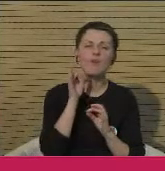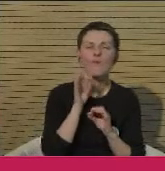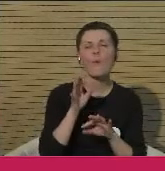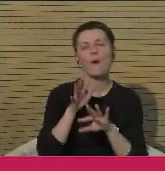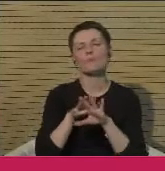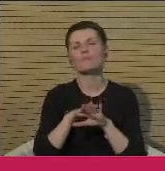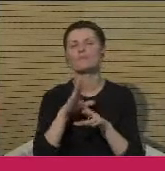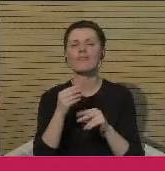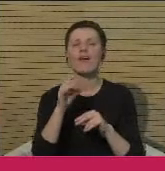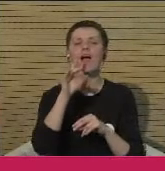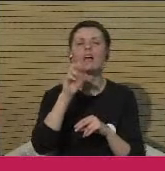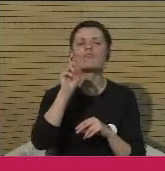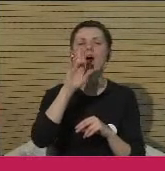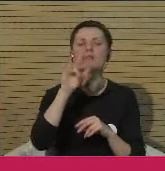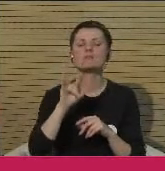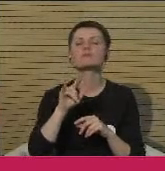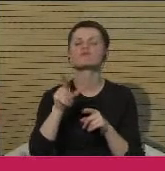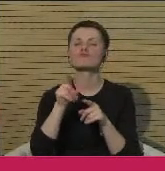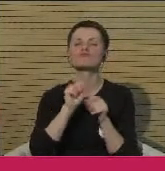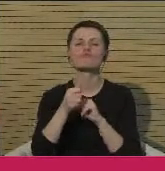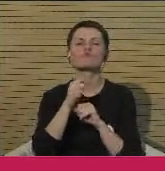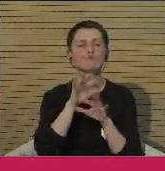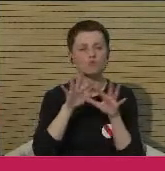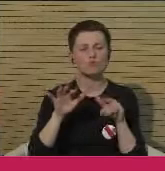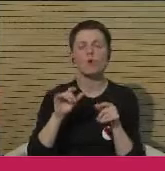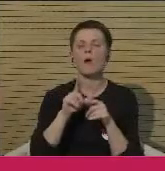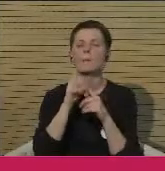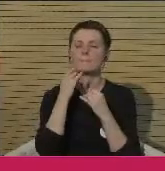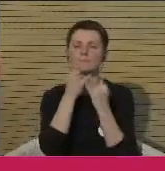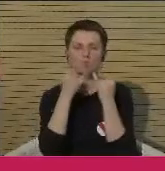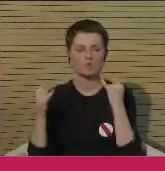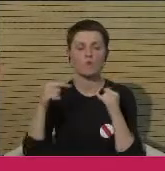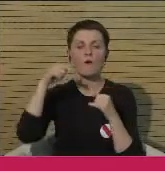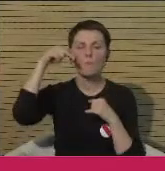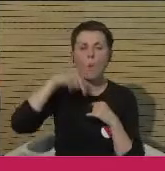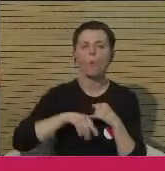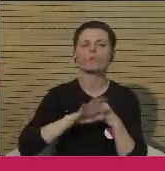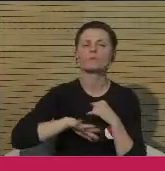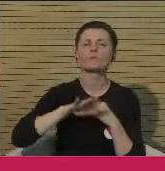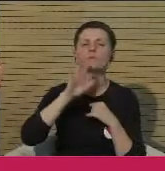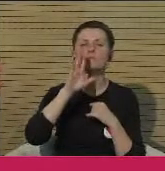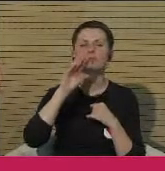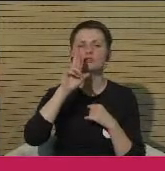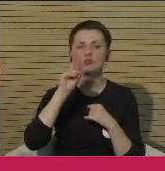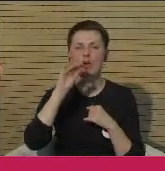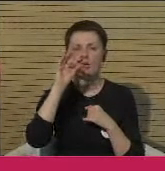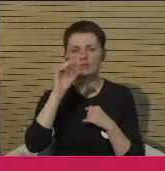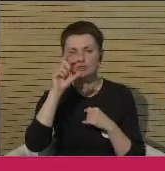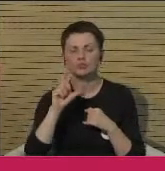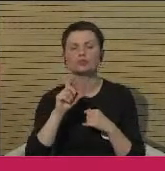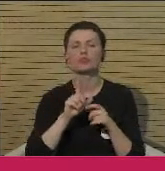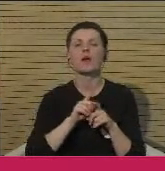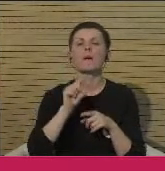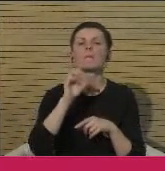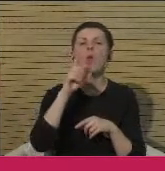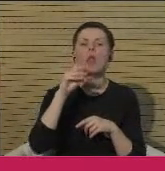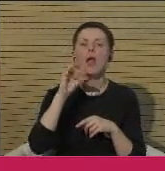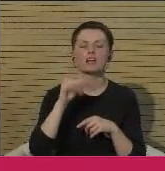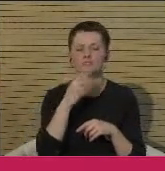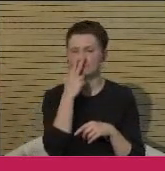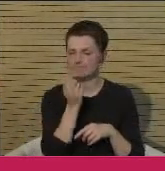with less favor to dialects, to